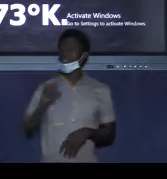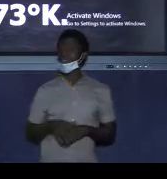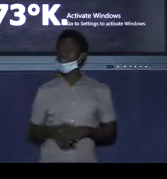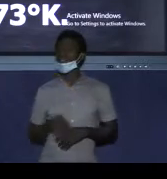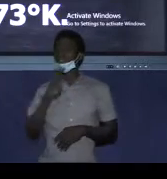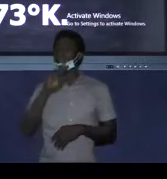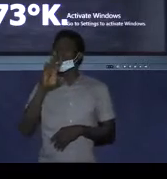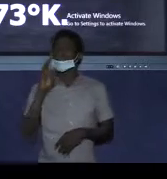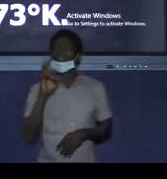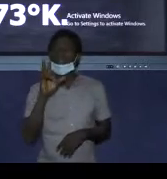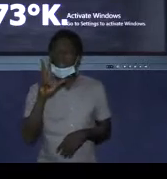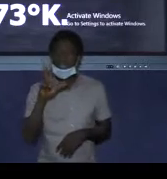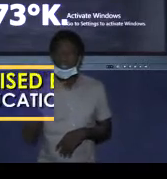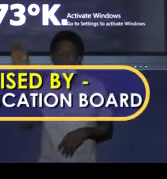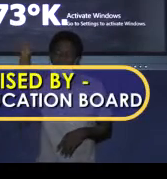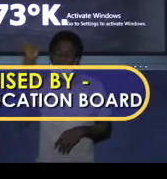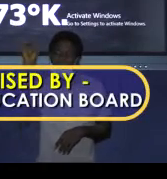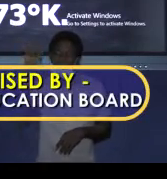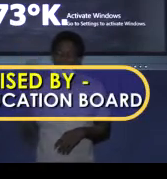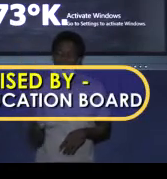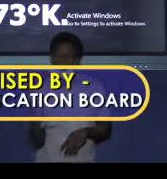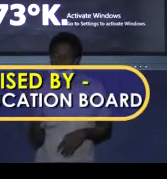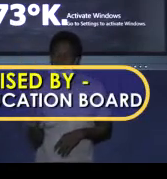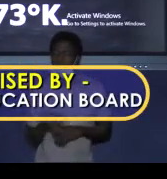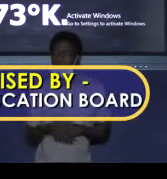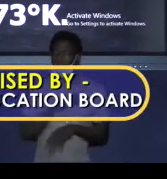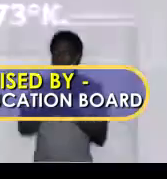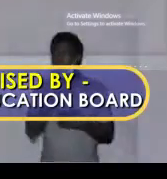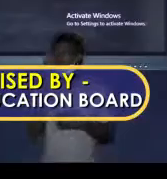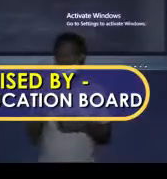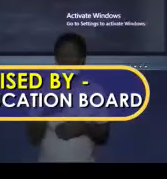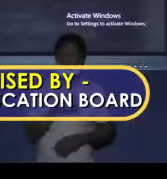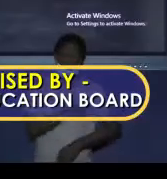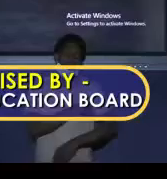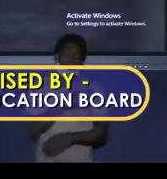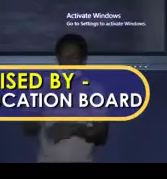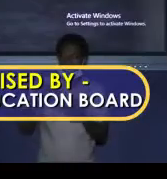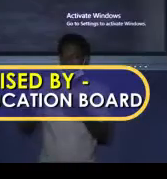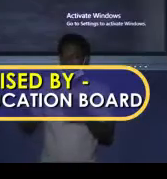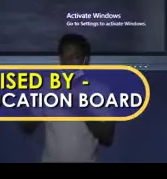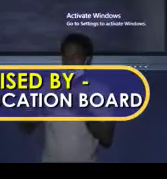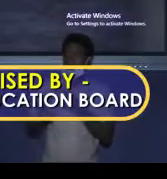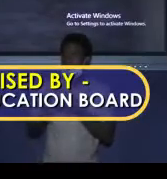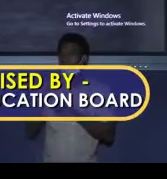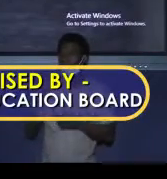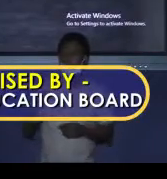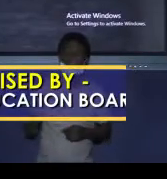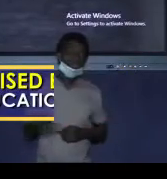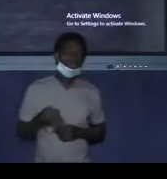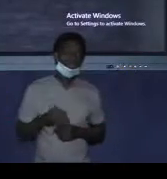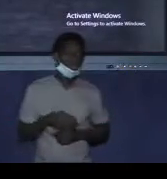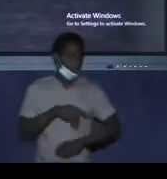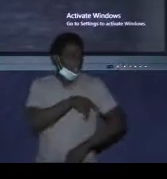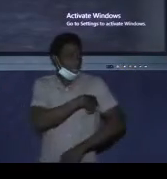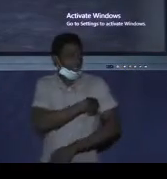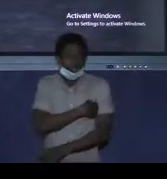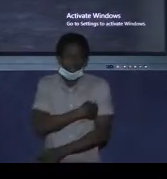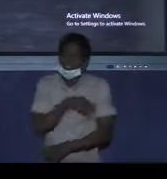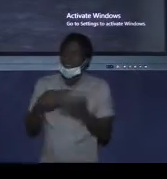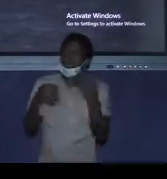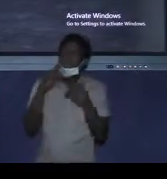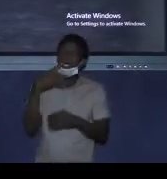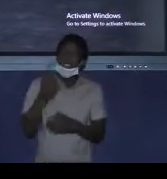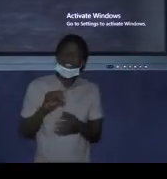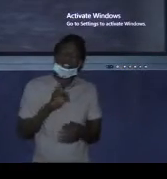373 degrees Kelvin. Don't forget, and now on to uses of thermometer. What are the uses